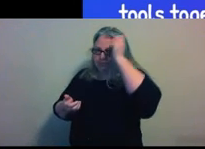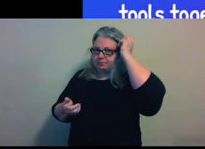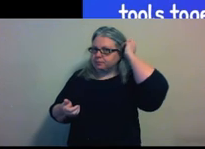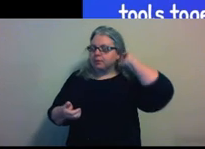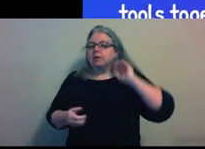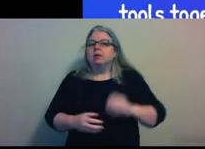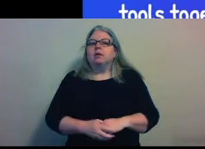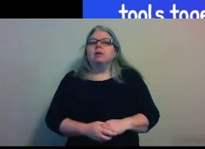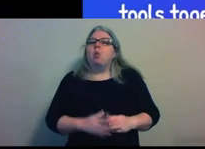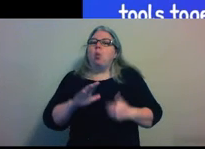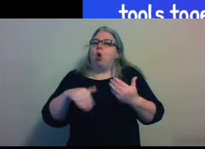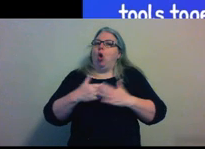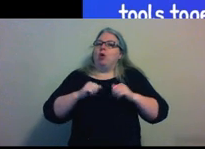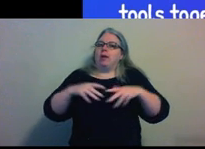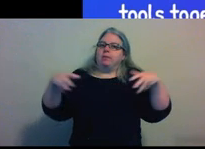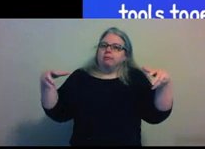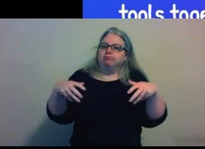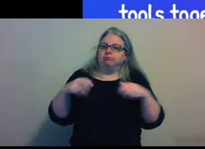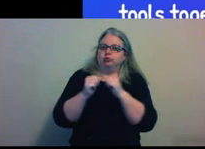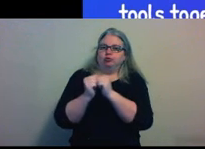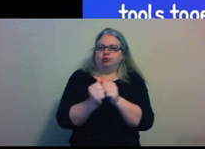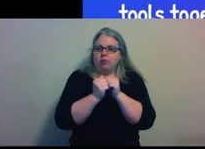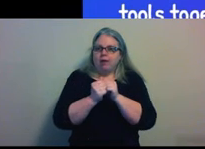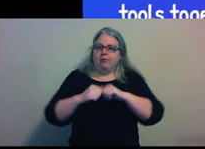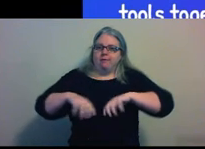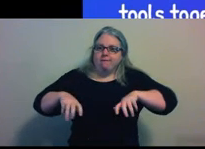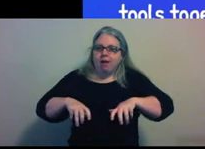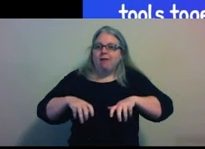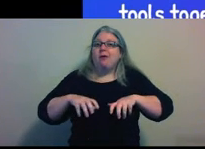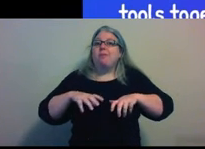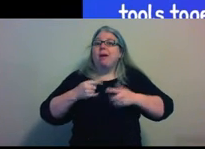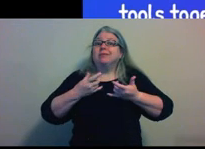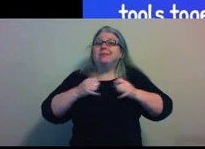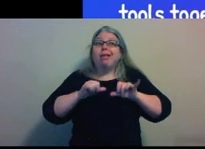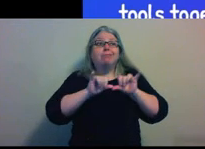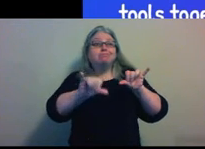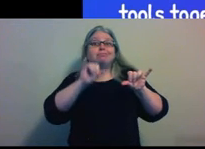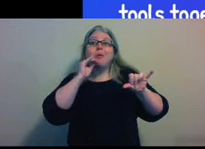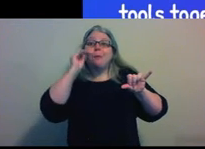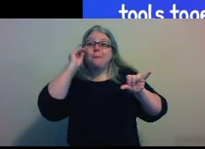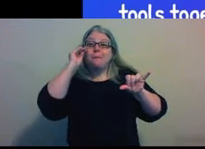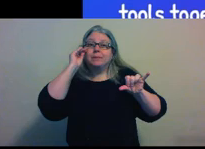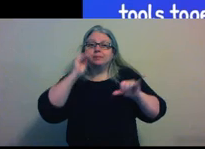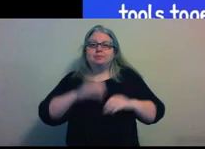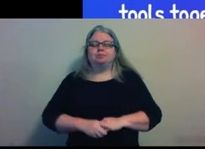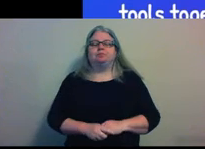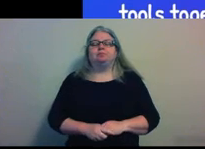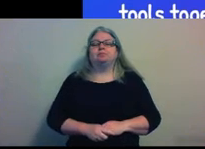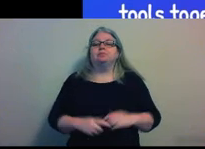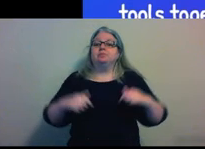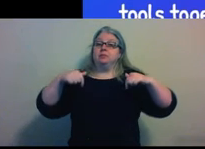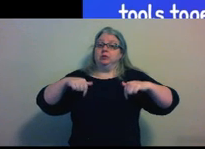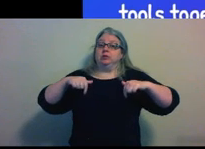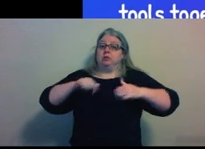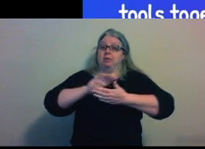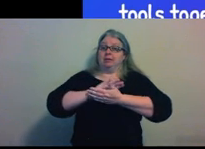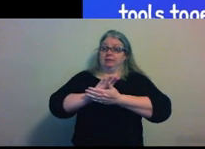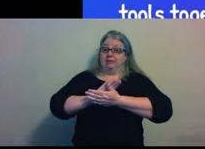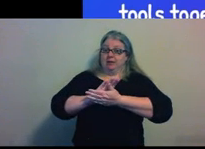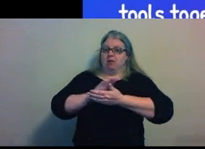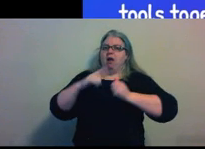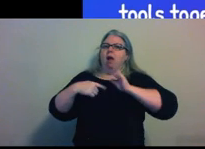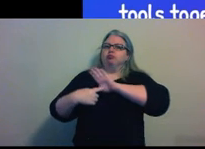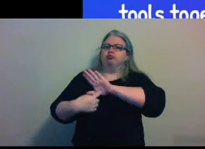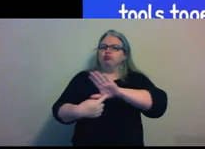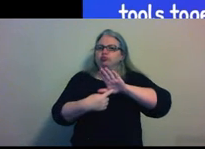And it really just allows us to all be present and active even though we're all at home. So in this video, I'm